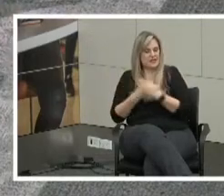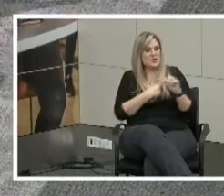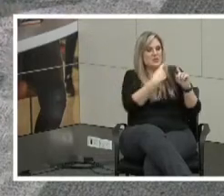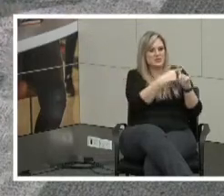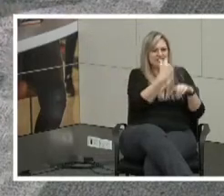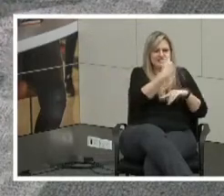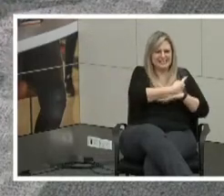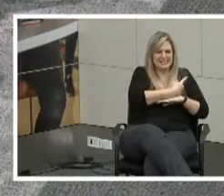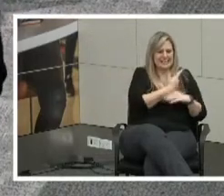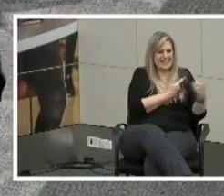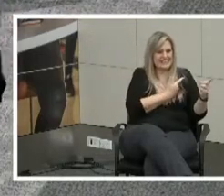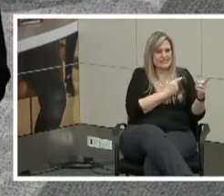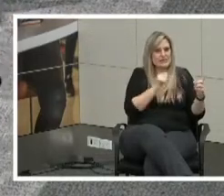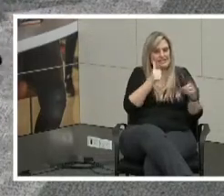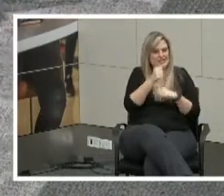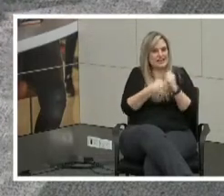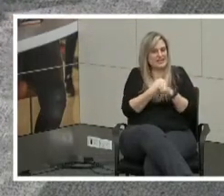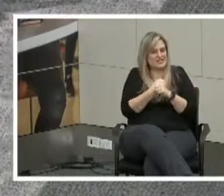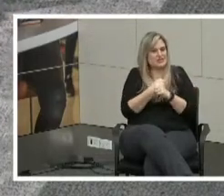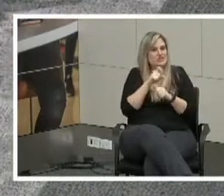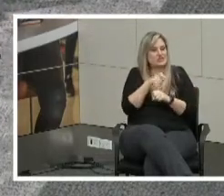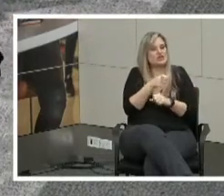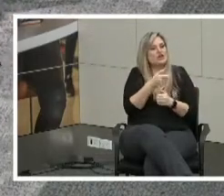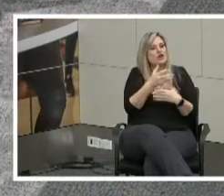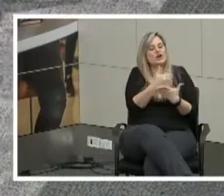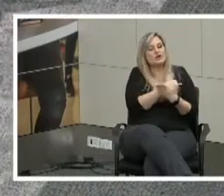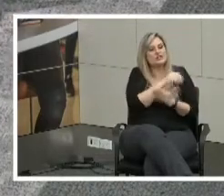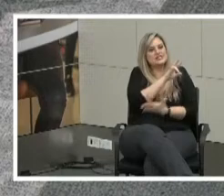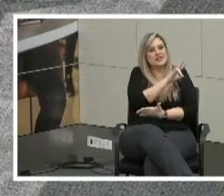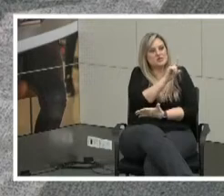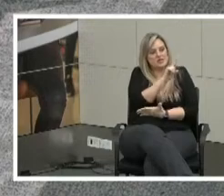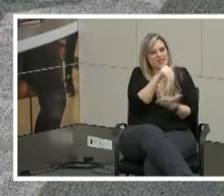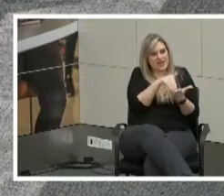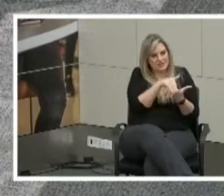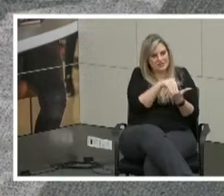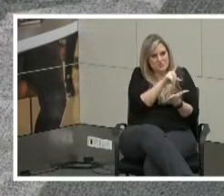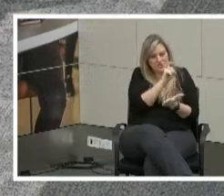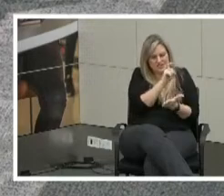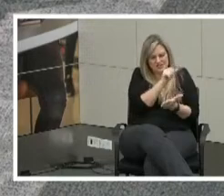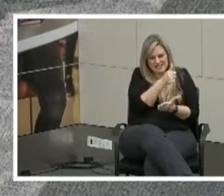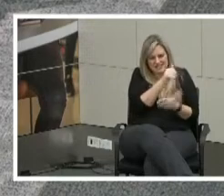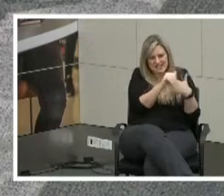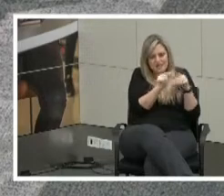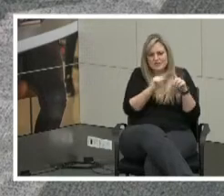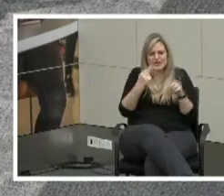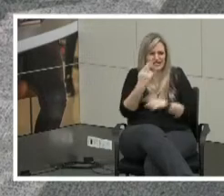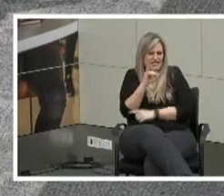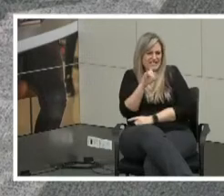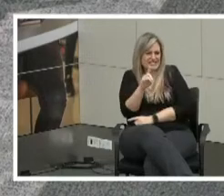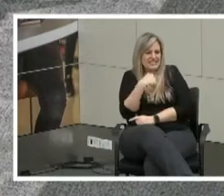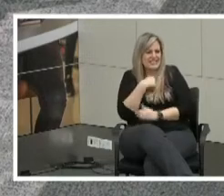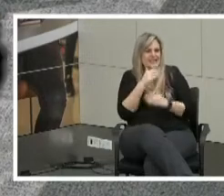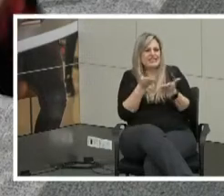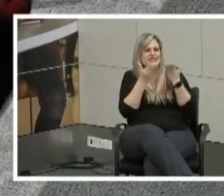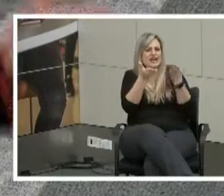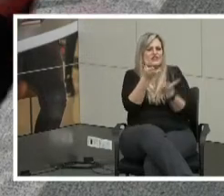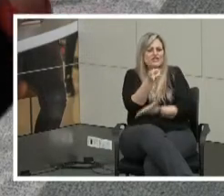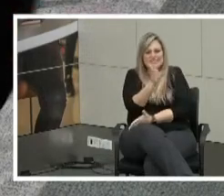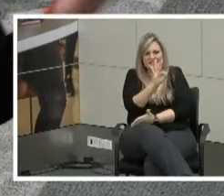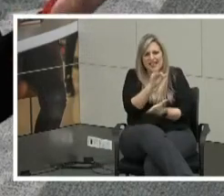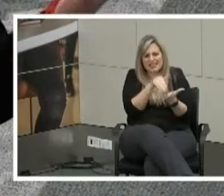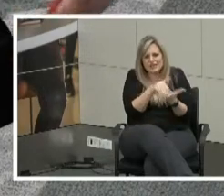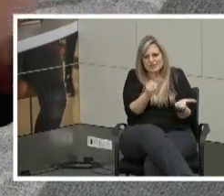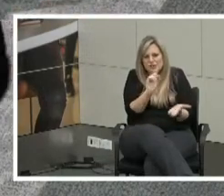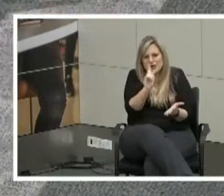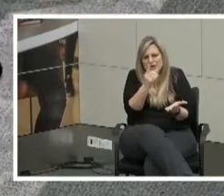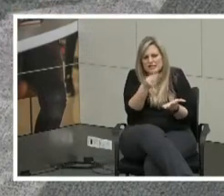days a teacher with 10 years of experience should earn $ 71,1 110 but HD is offering 69,000 where is